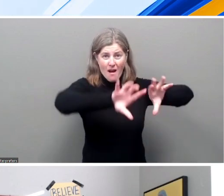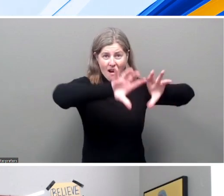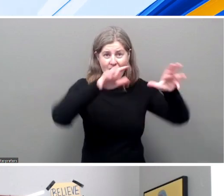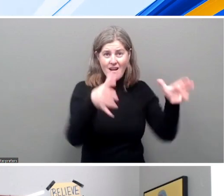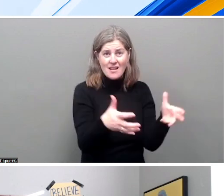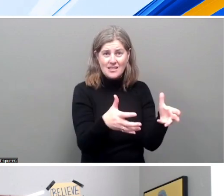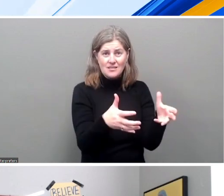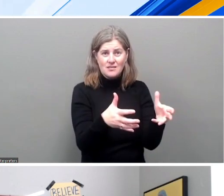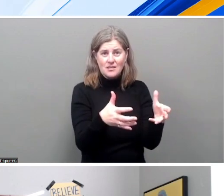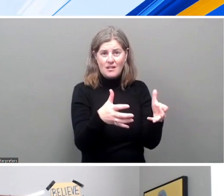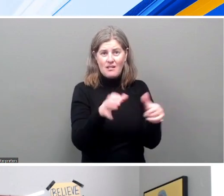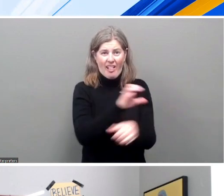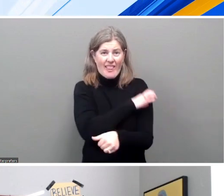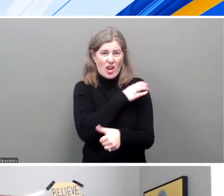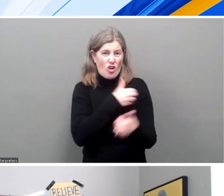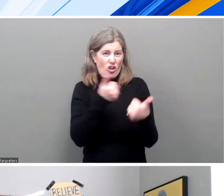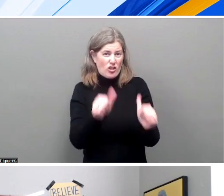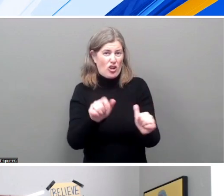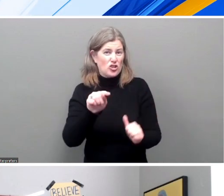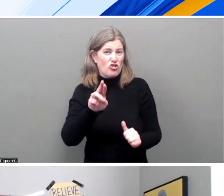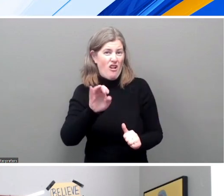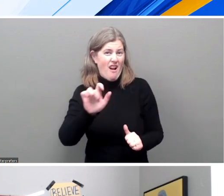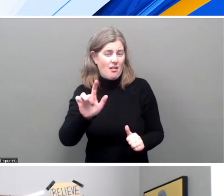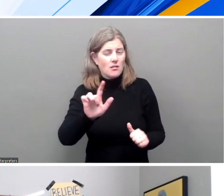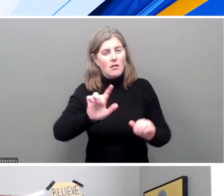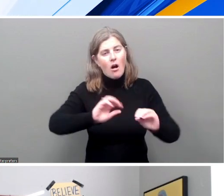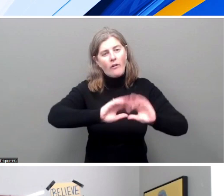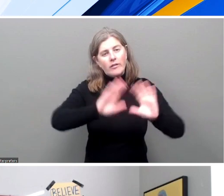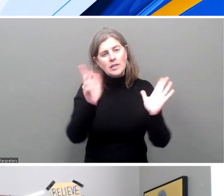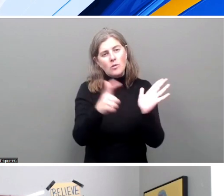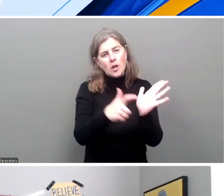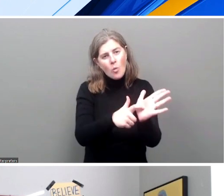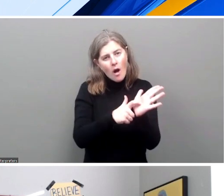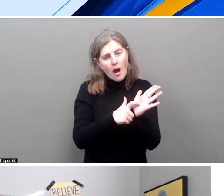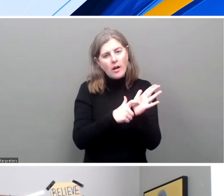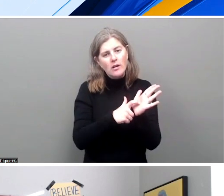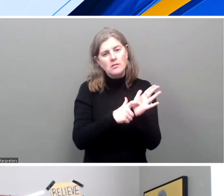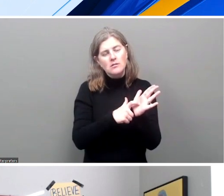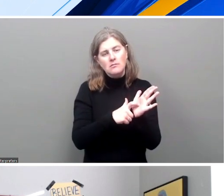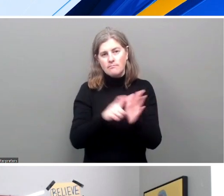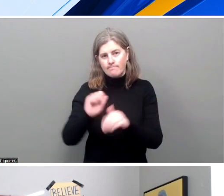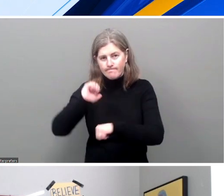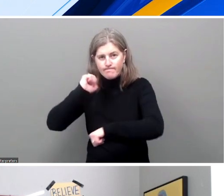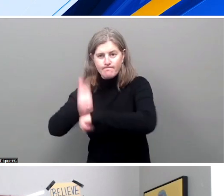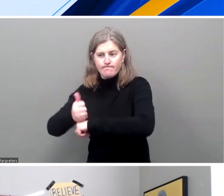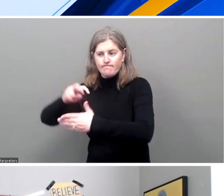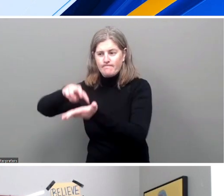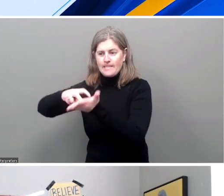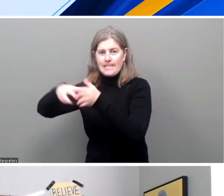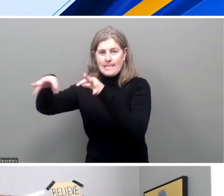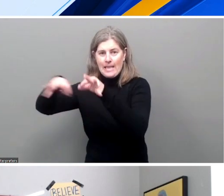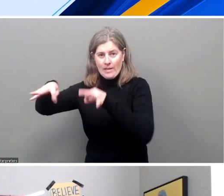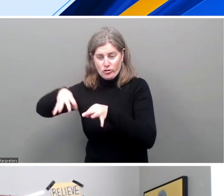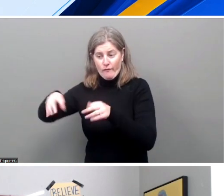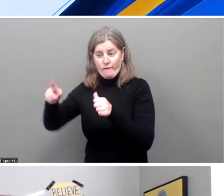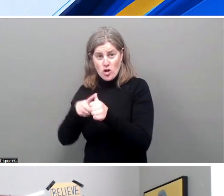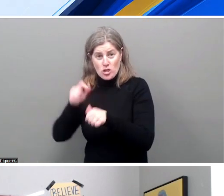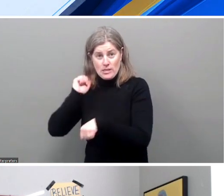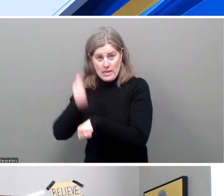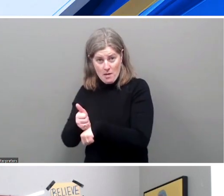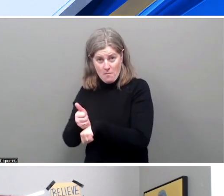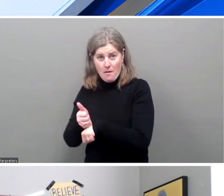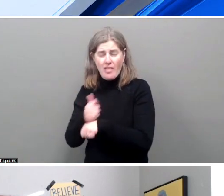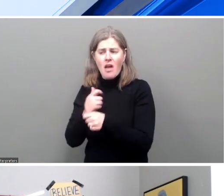clinical trial, first obviously requires a uniform case definition. Then they have to recruit all the different,